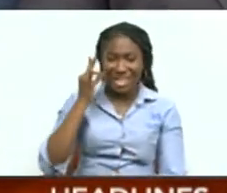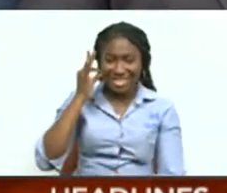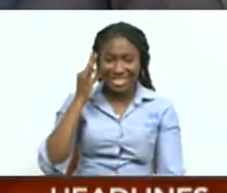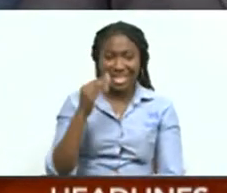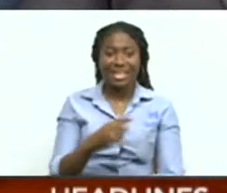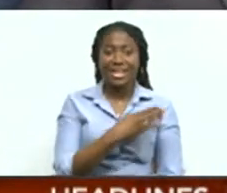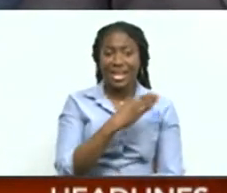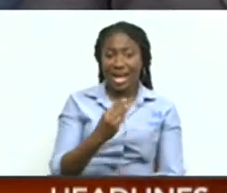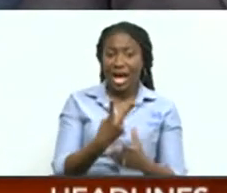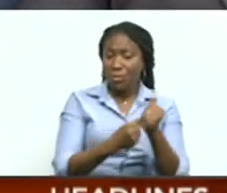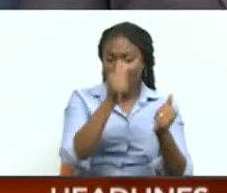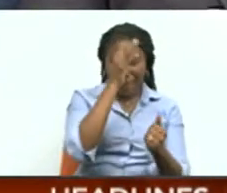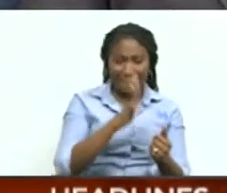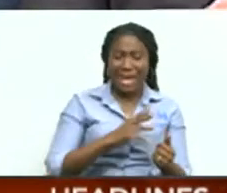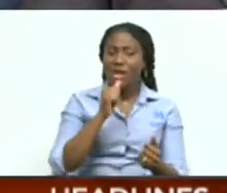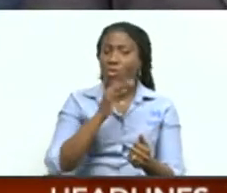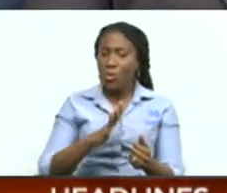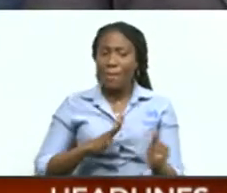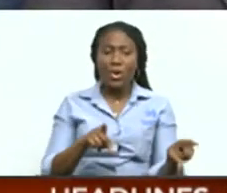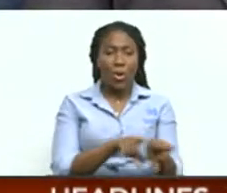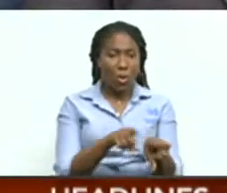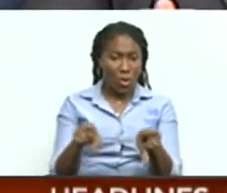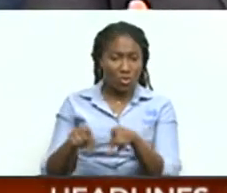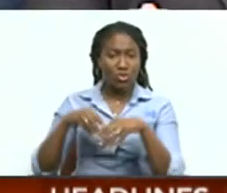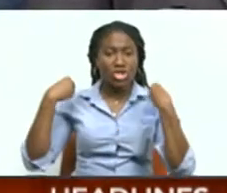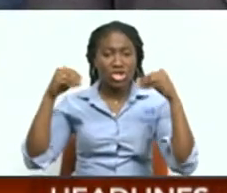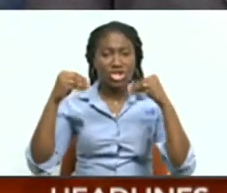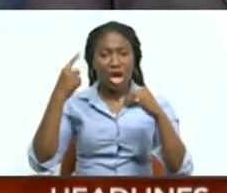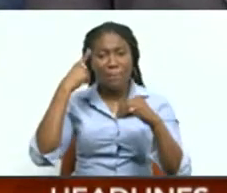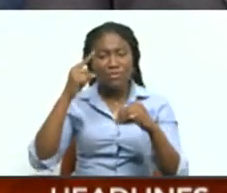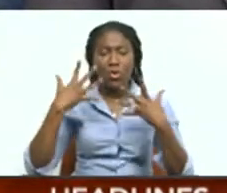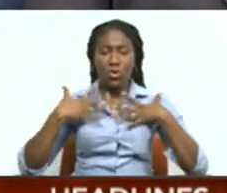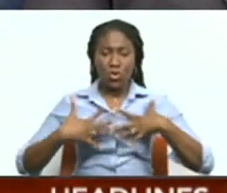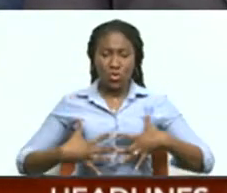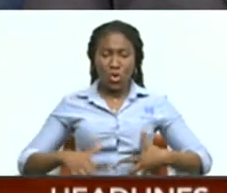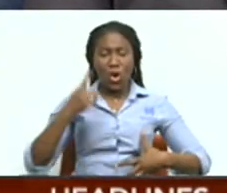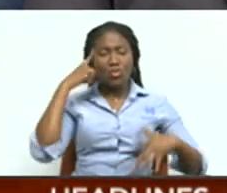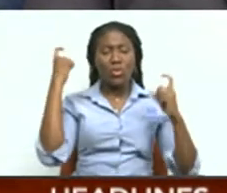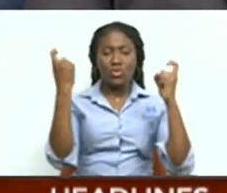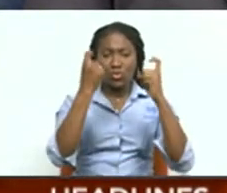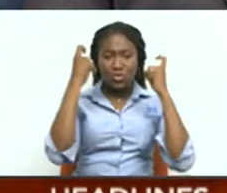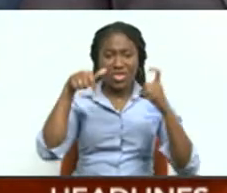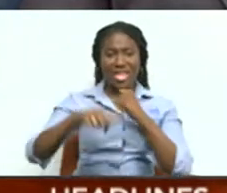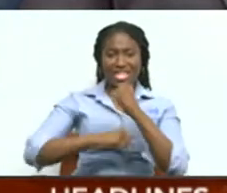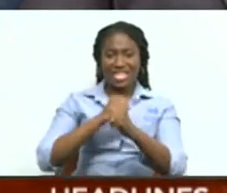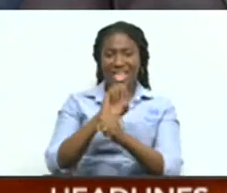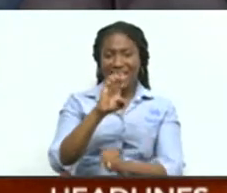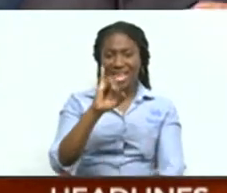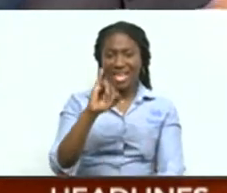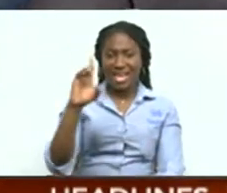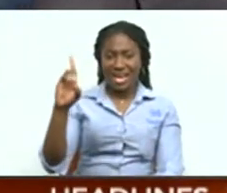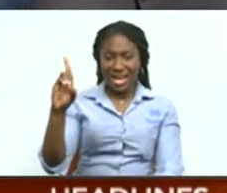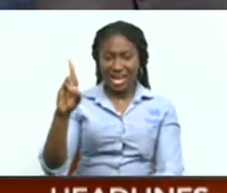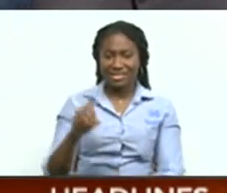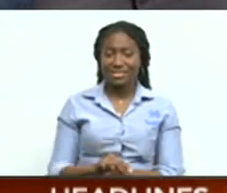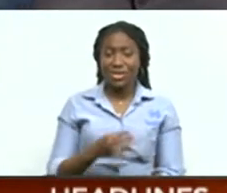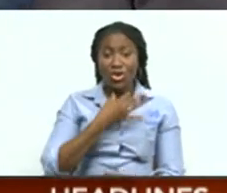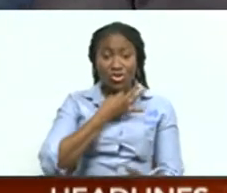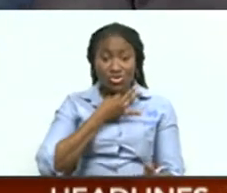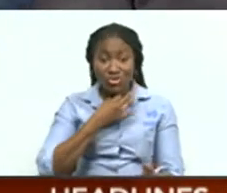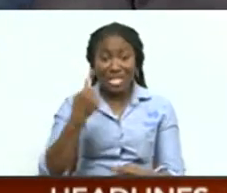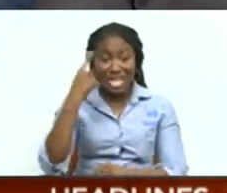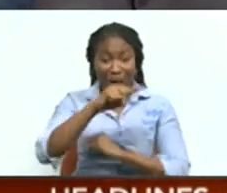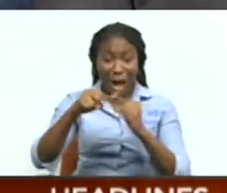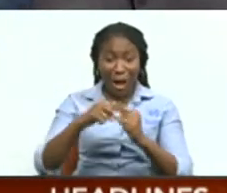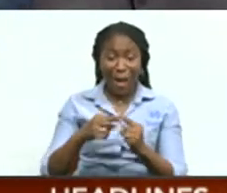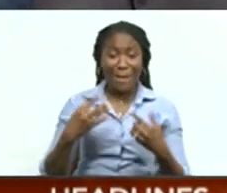both men and women are also shopping for their choice of clothing to commemorate this year's Eid al-Fitr. Curious about the fashion and passion